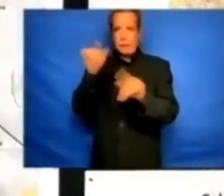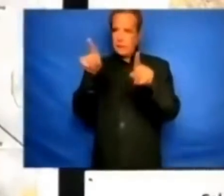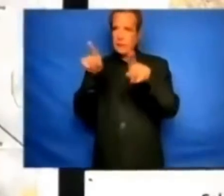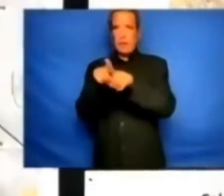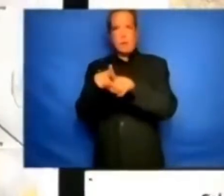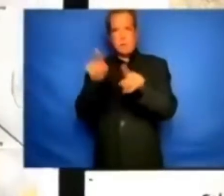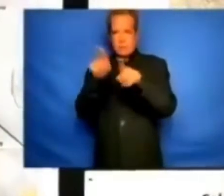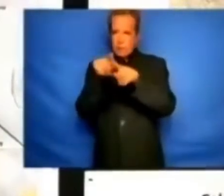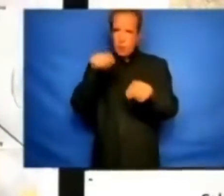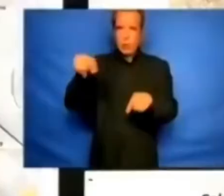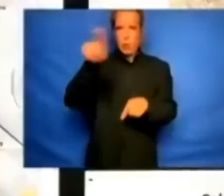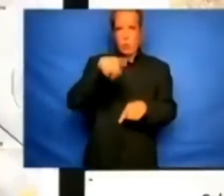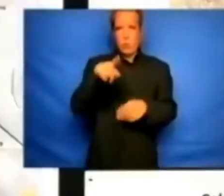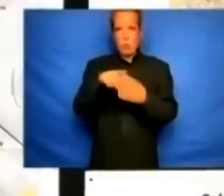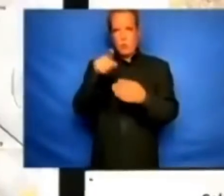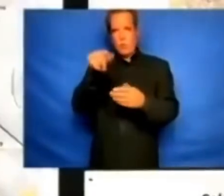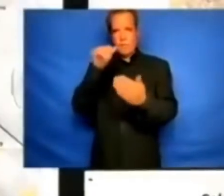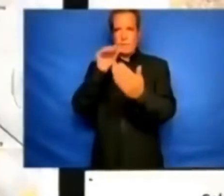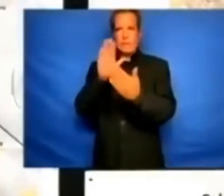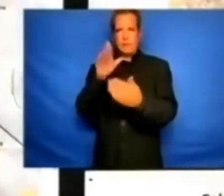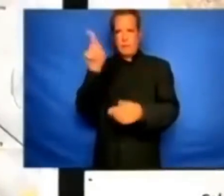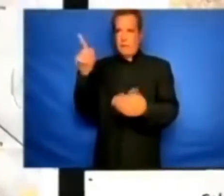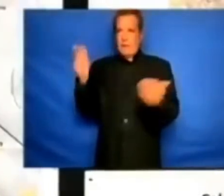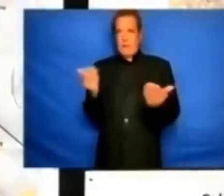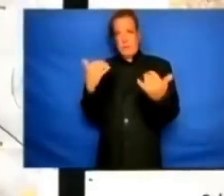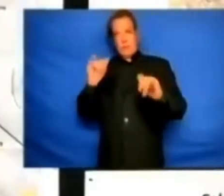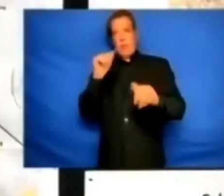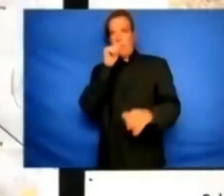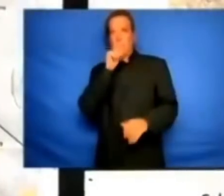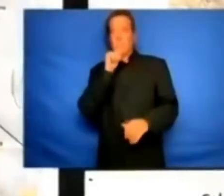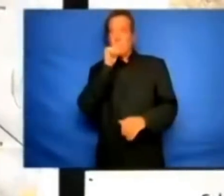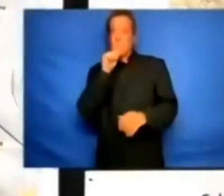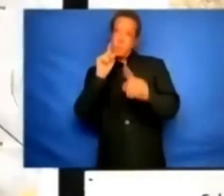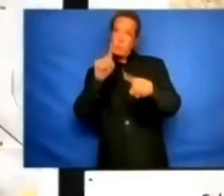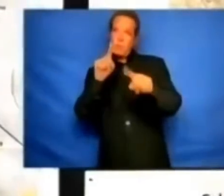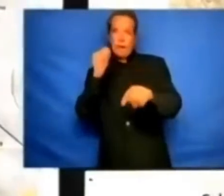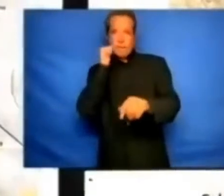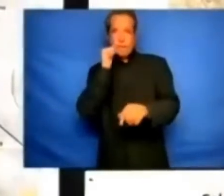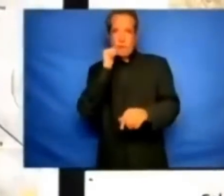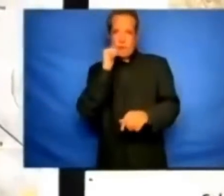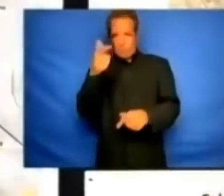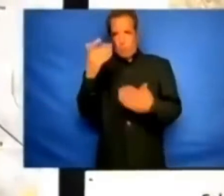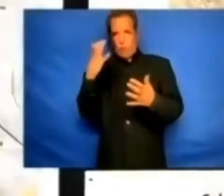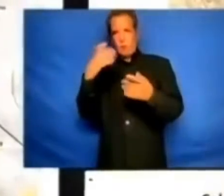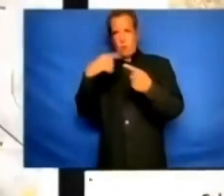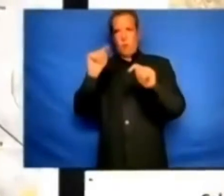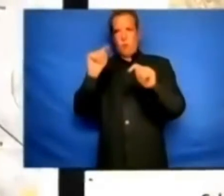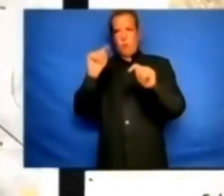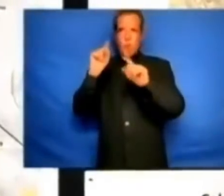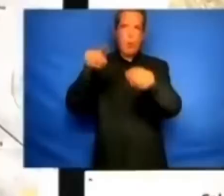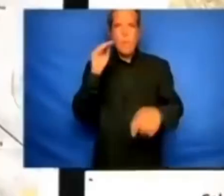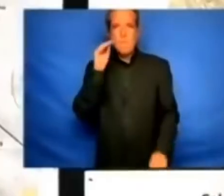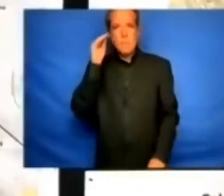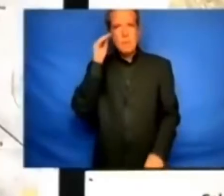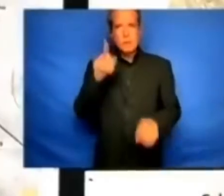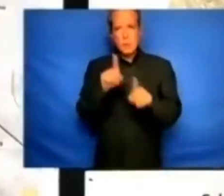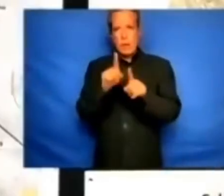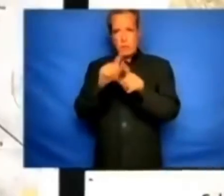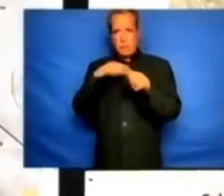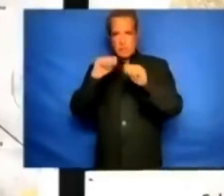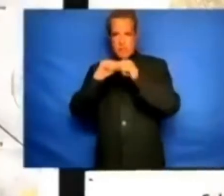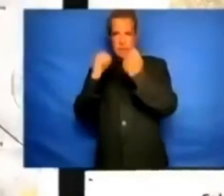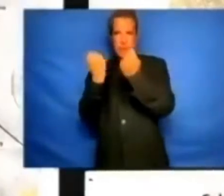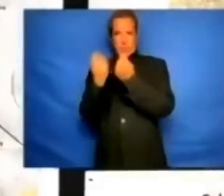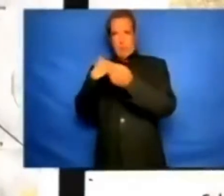face, yet they're here every day to continue the efforts because they also want to get home. So, you know, as a team coming in and seeing what we've